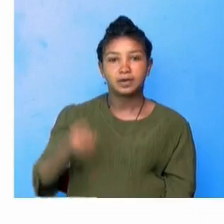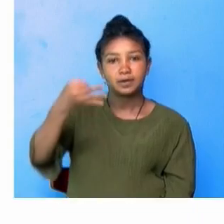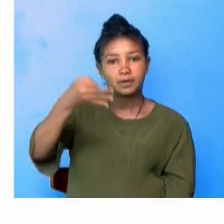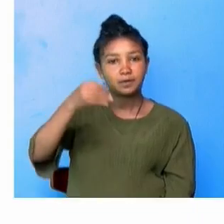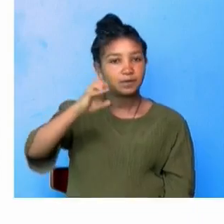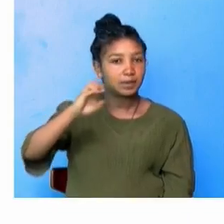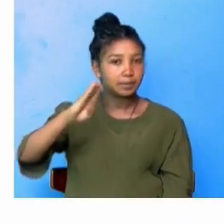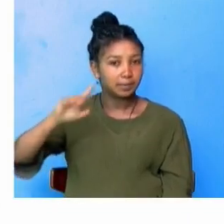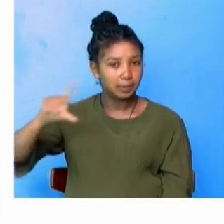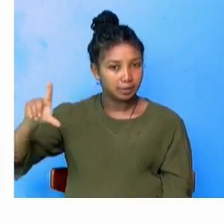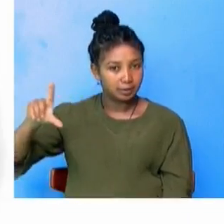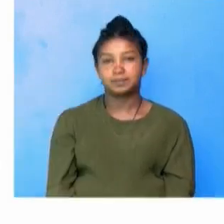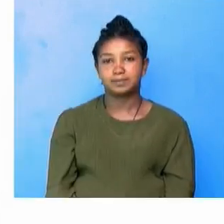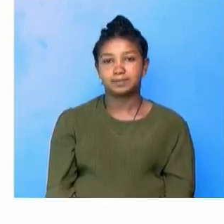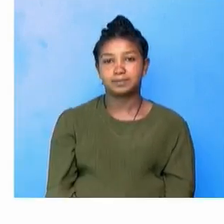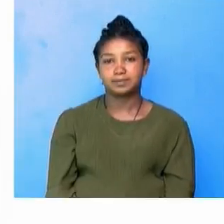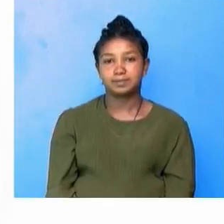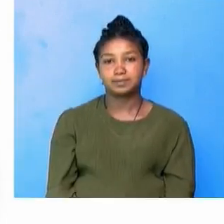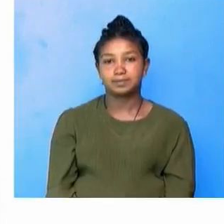D,